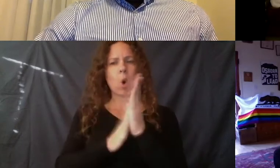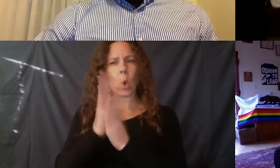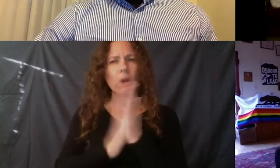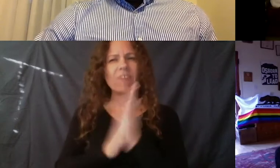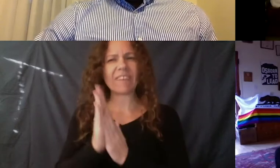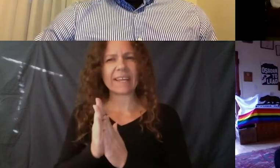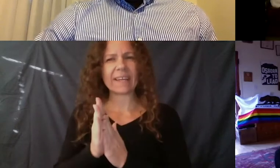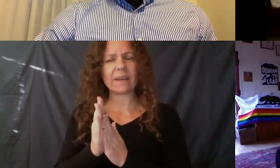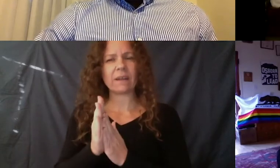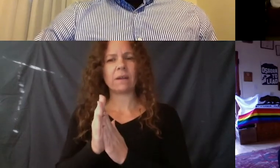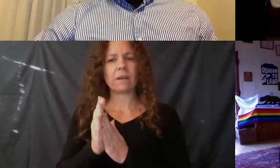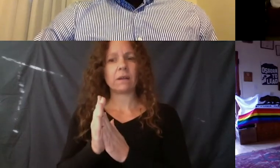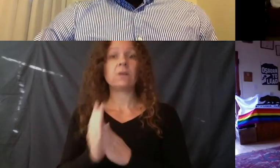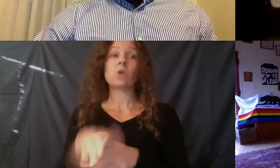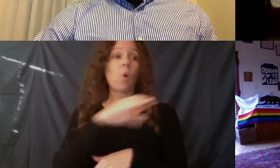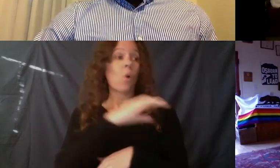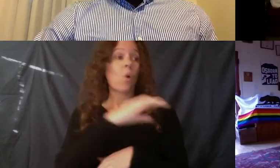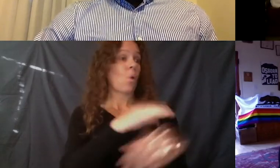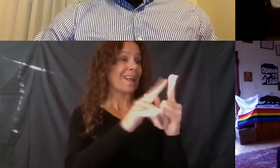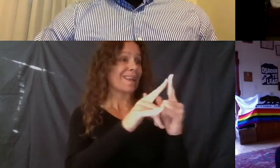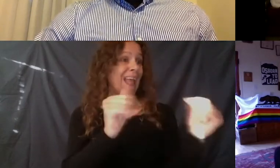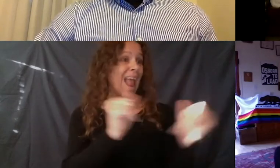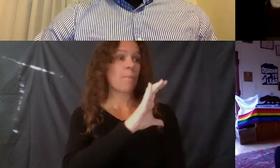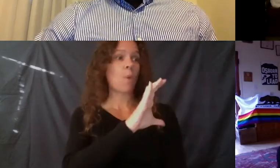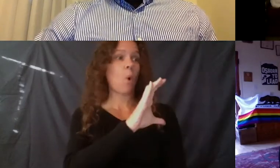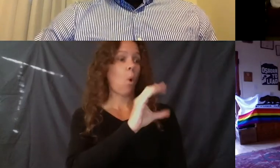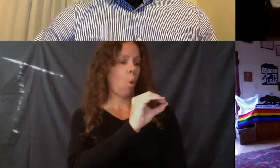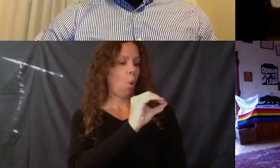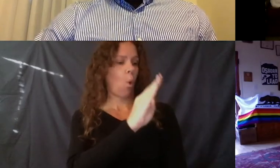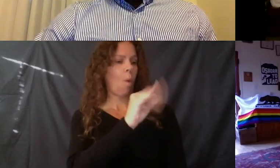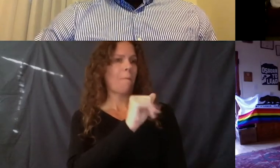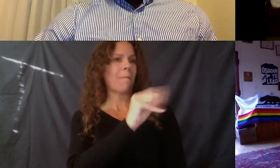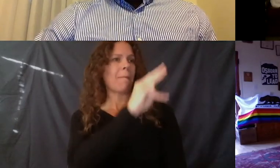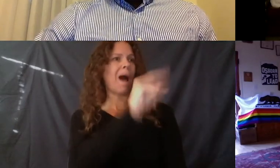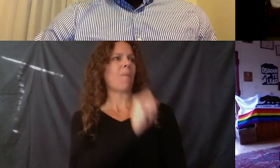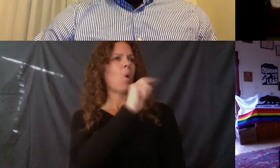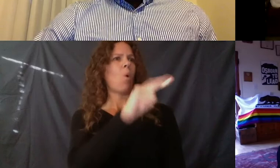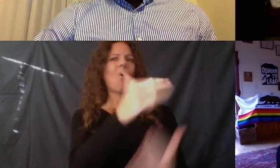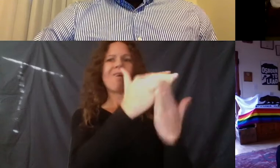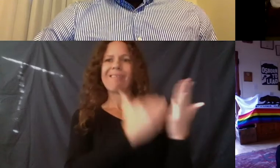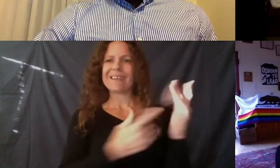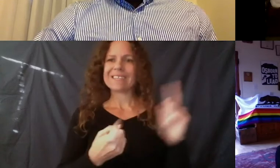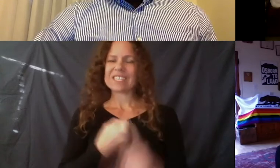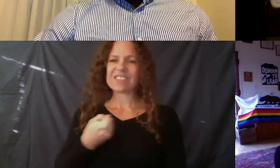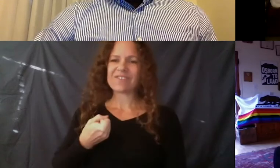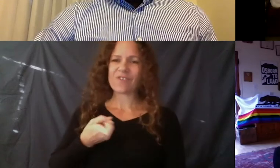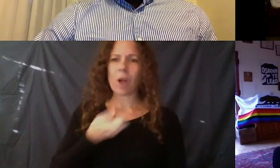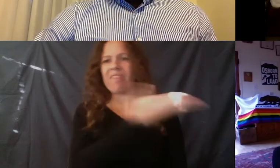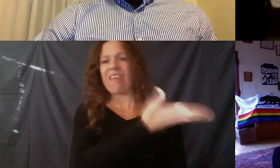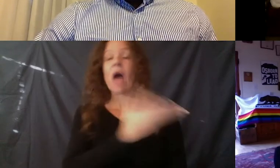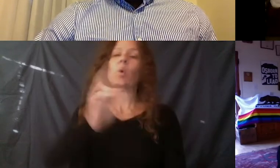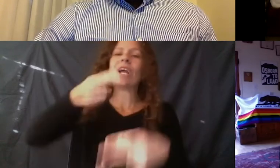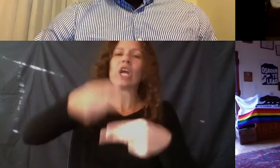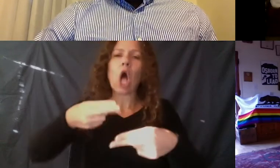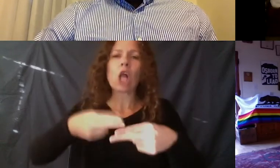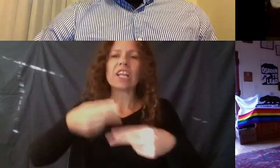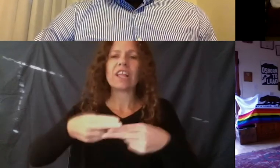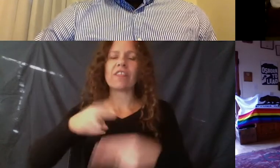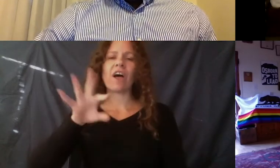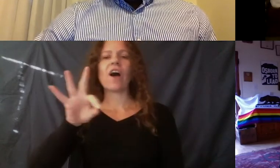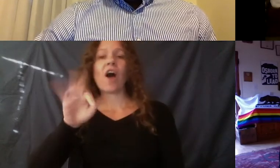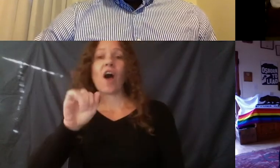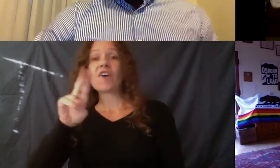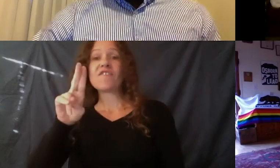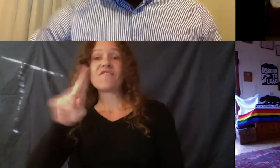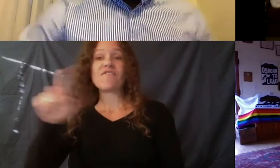the lessons of Camp Obama, we call it the full Hillel,